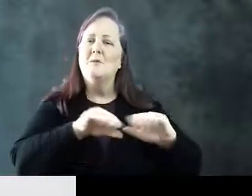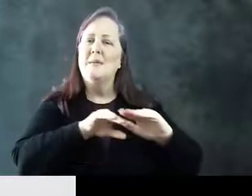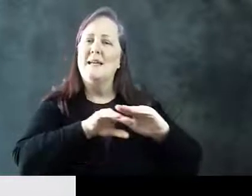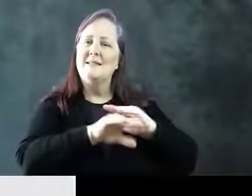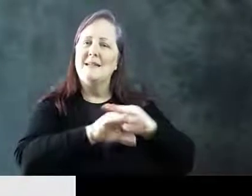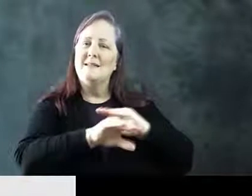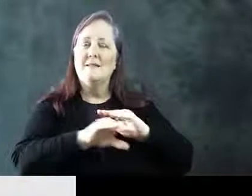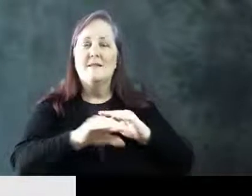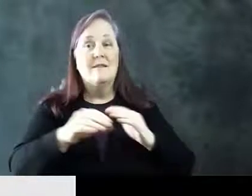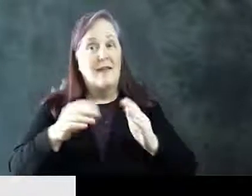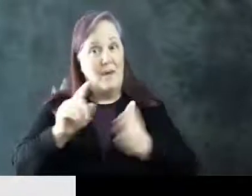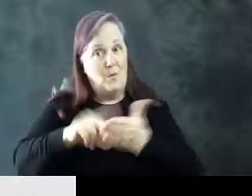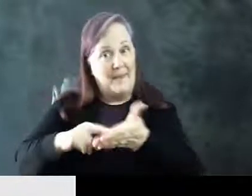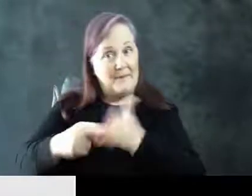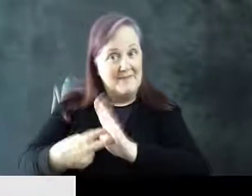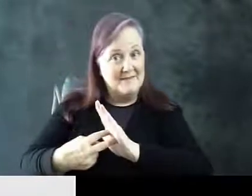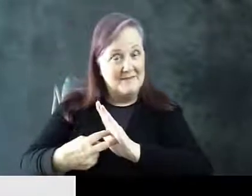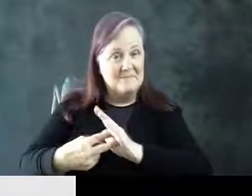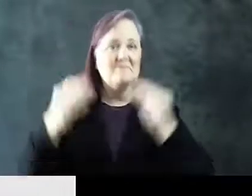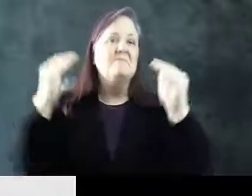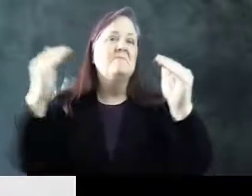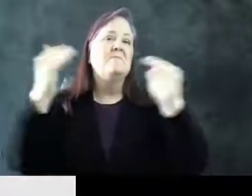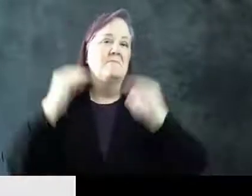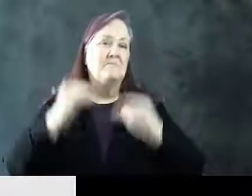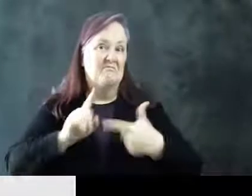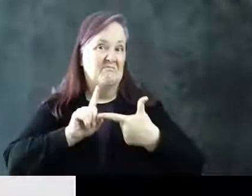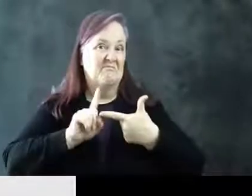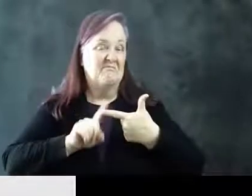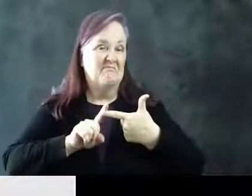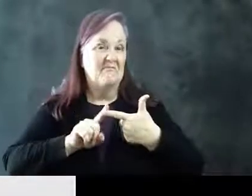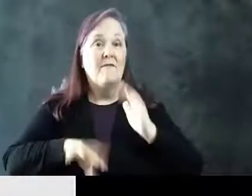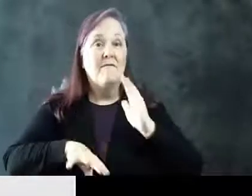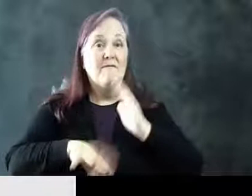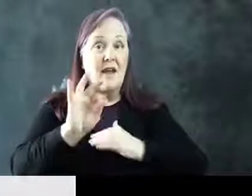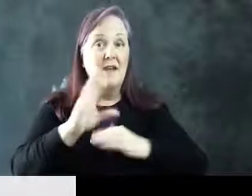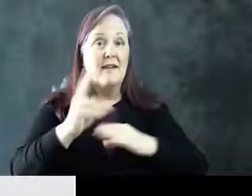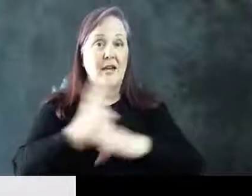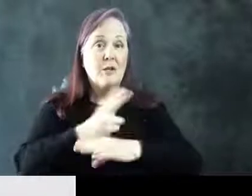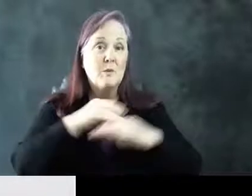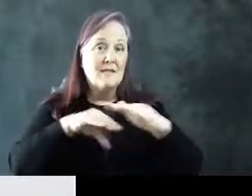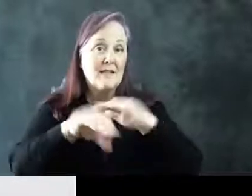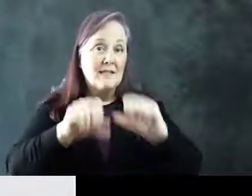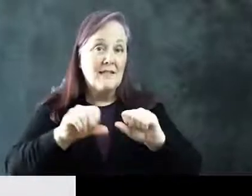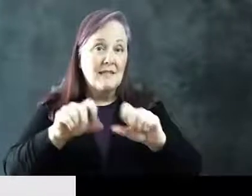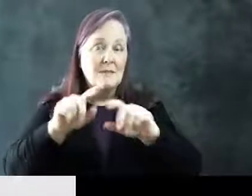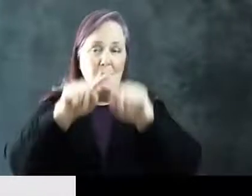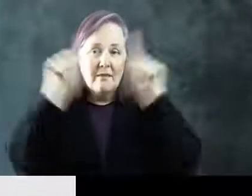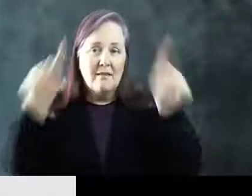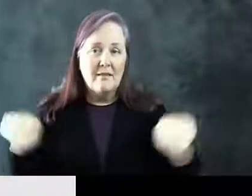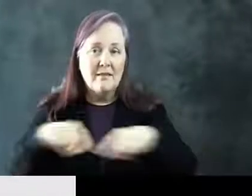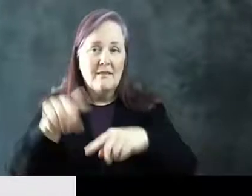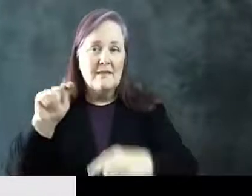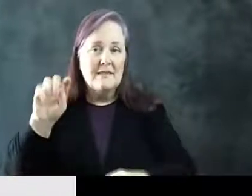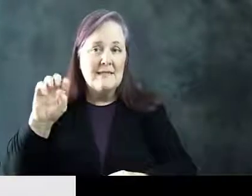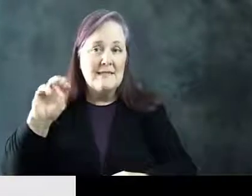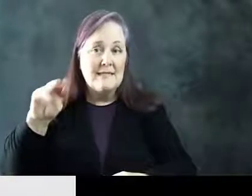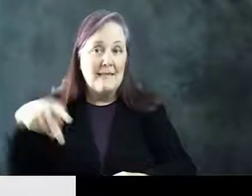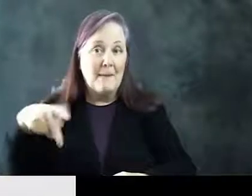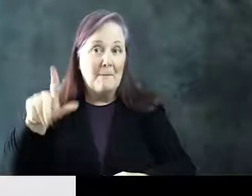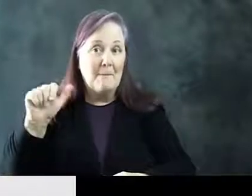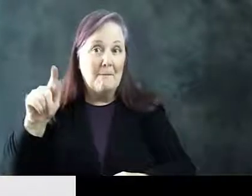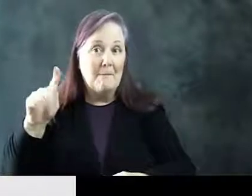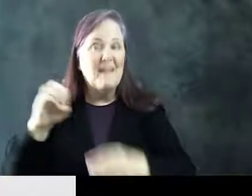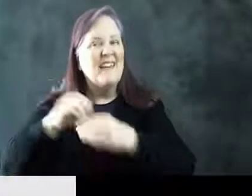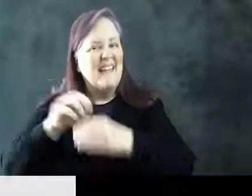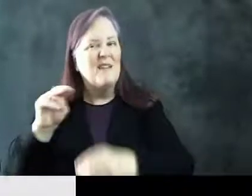document accessibility. Be able to find and use an accessible template in Microsoft Word. We're going to hope that you'll be